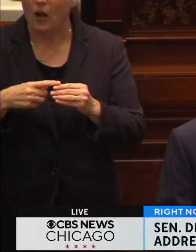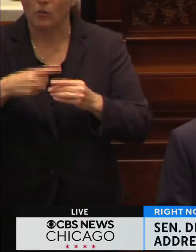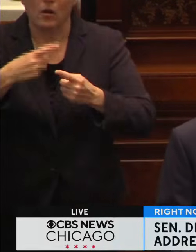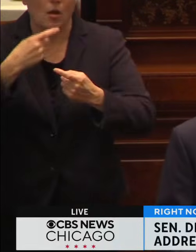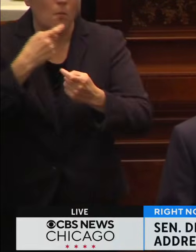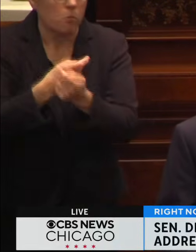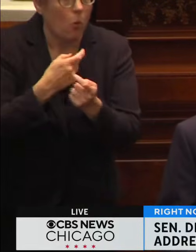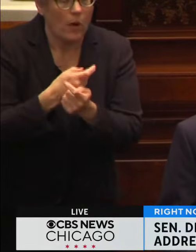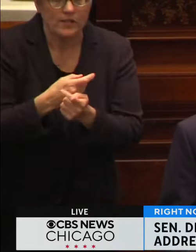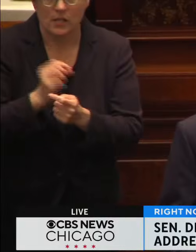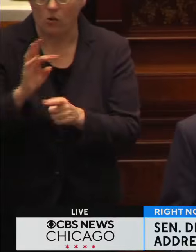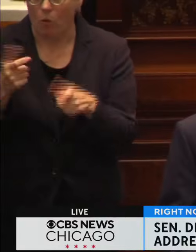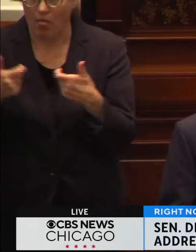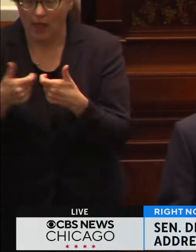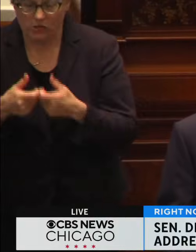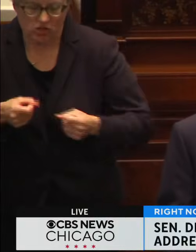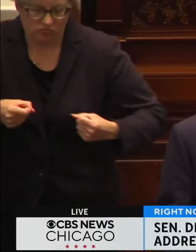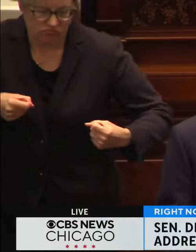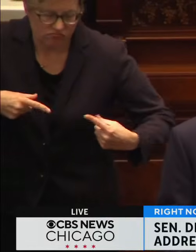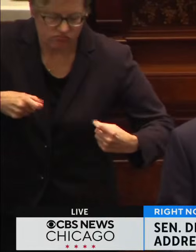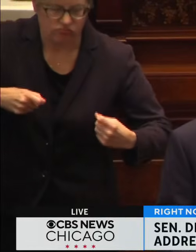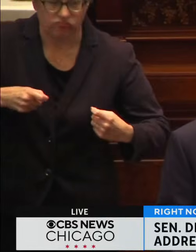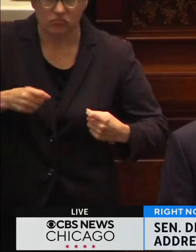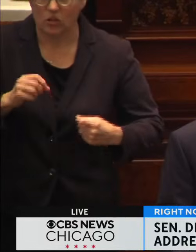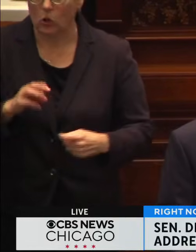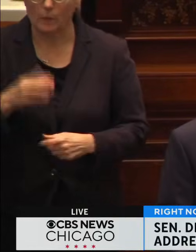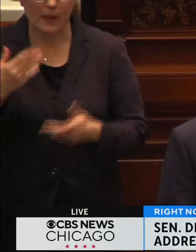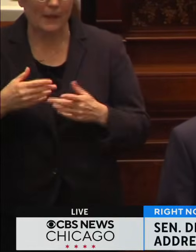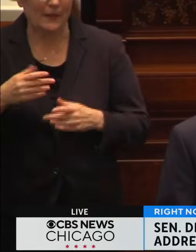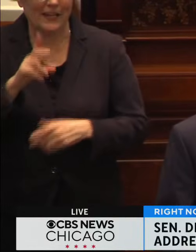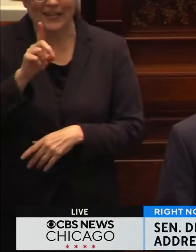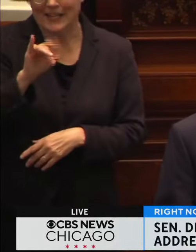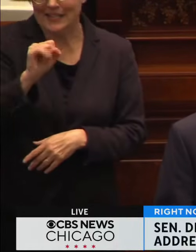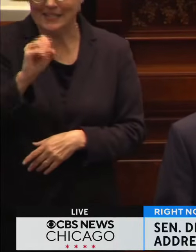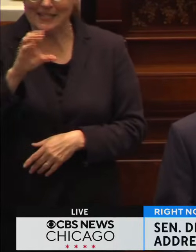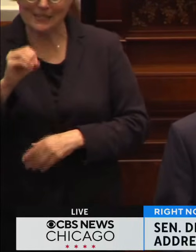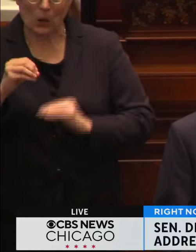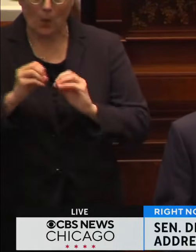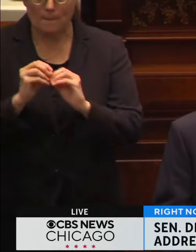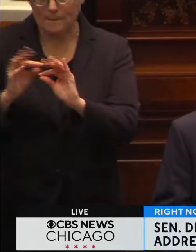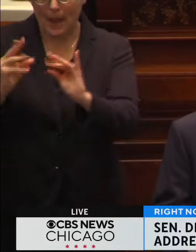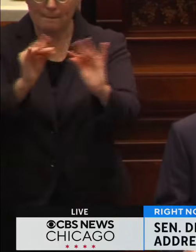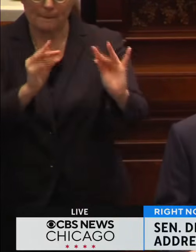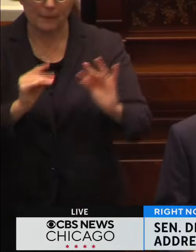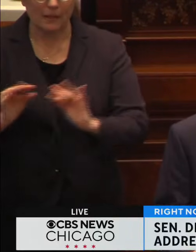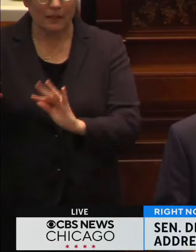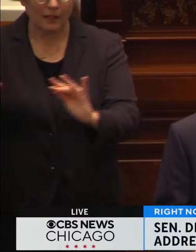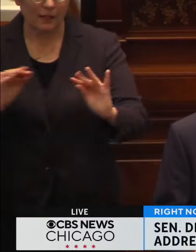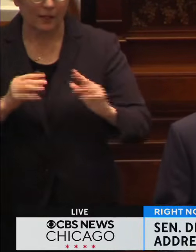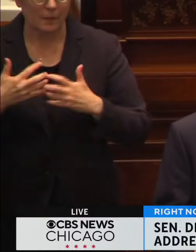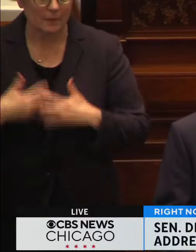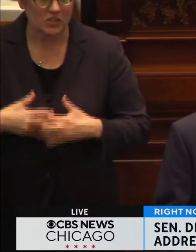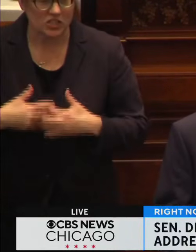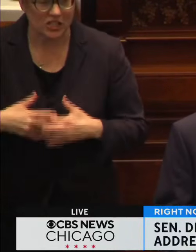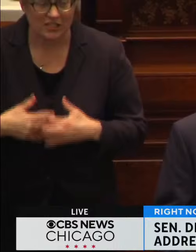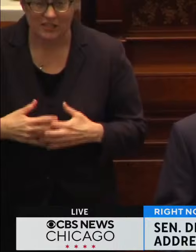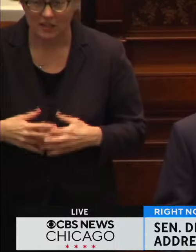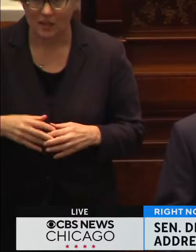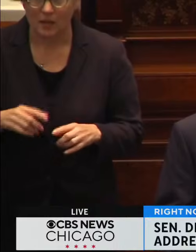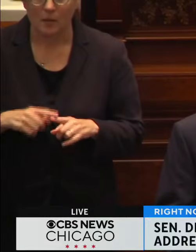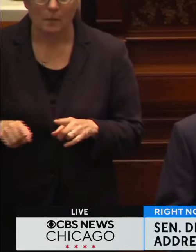electroshock, for disco bubble machines. We've tried everything, and we've done it. But there's a